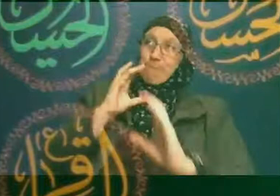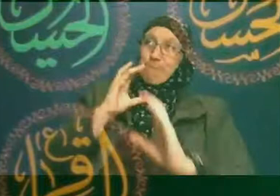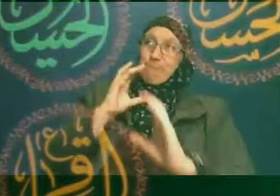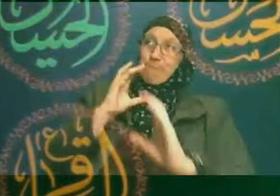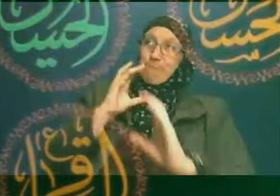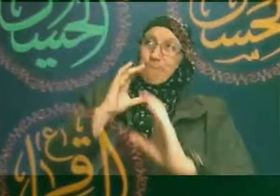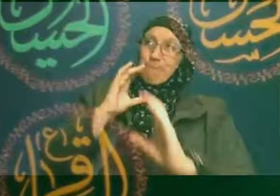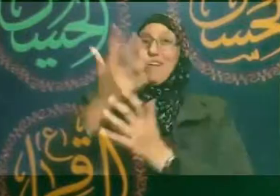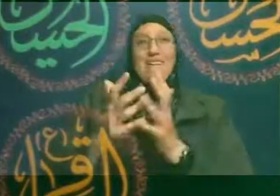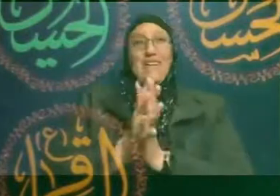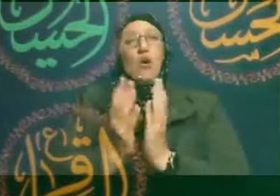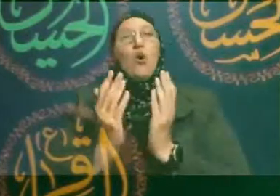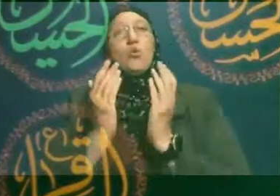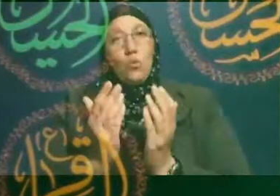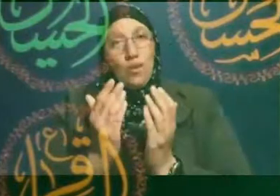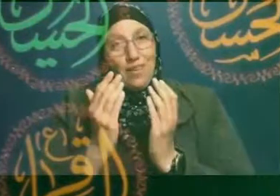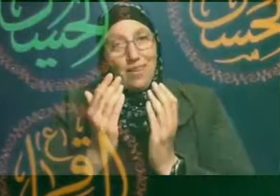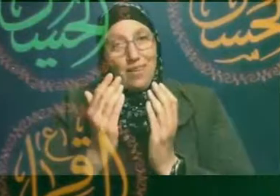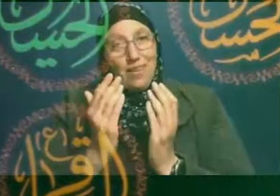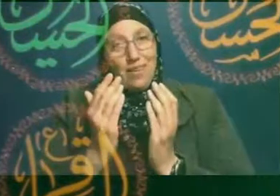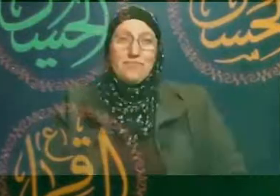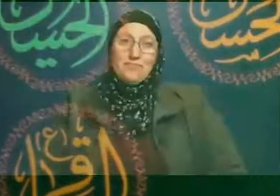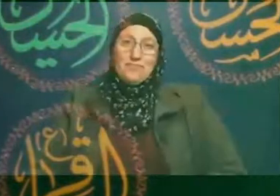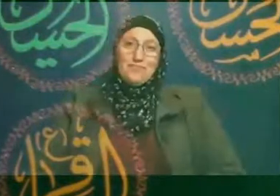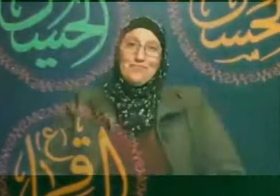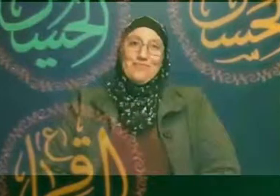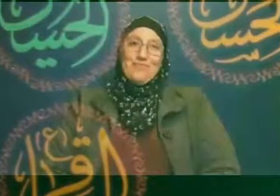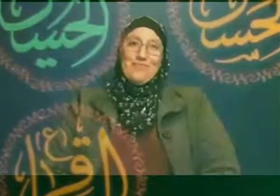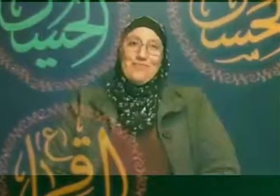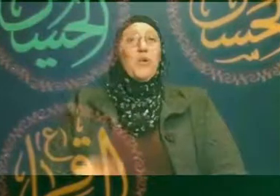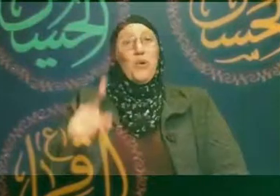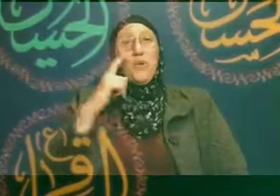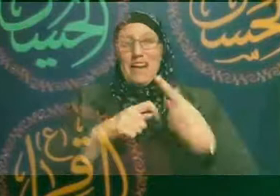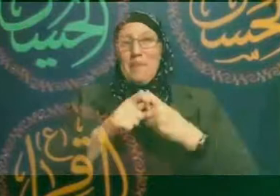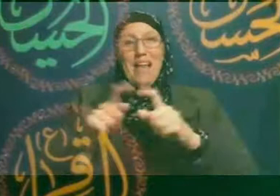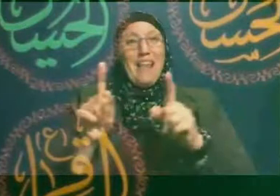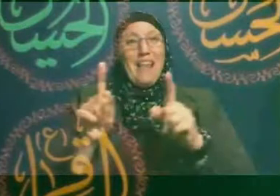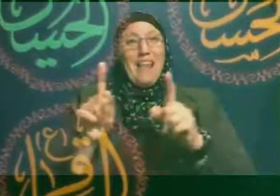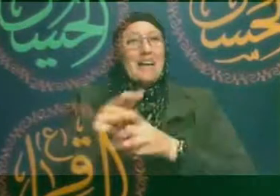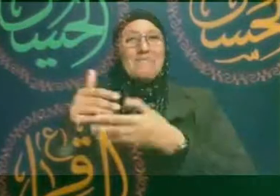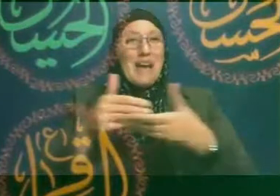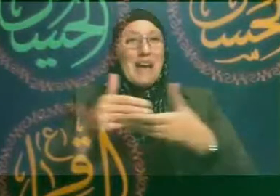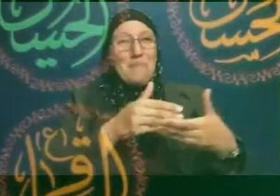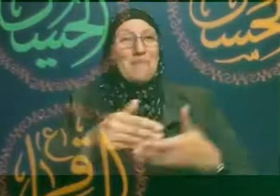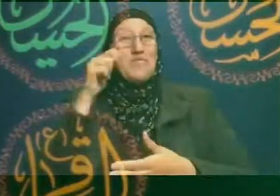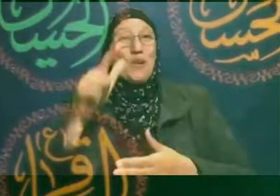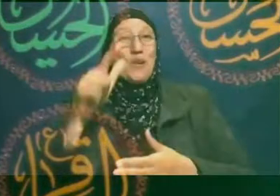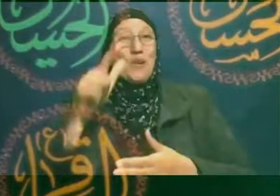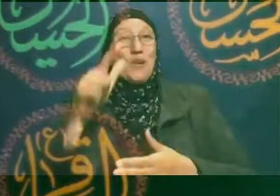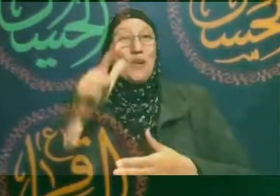know God. And then you become like a baby. Rumi, the famous Iranian mystic, he says that,